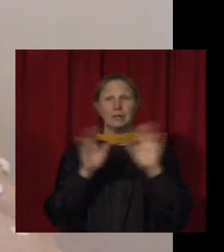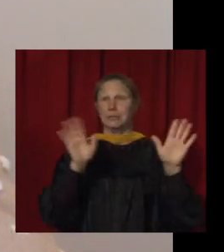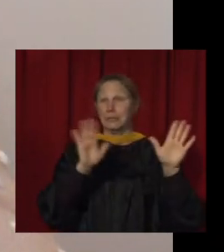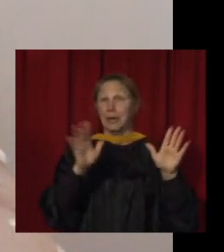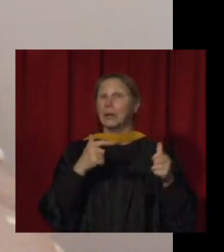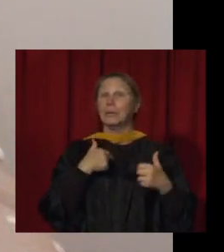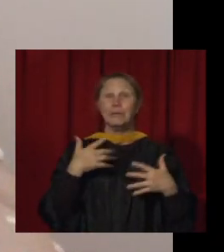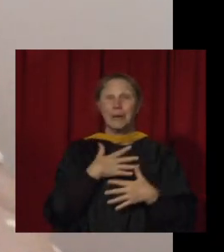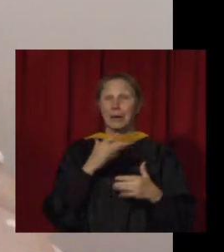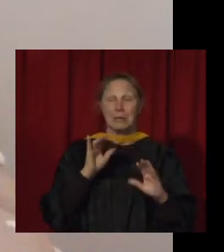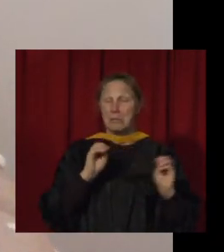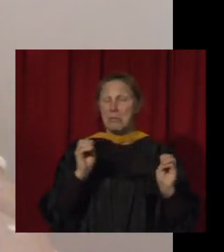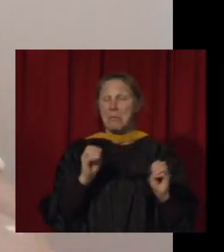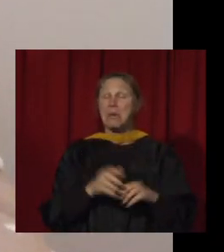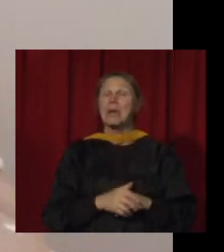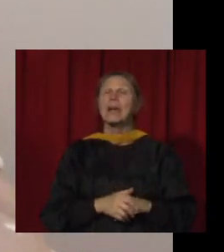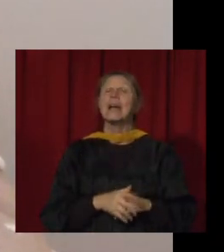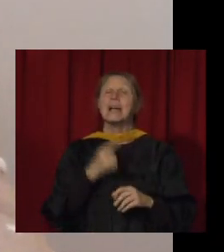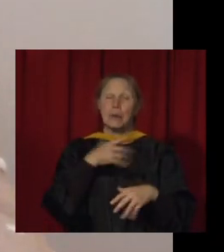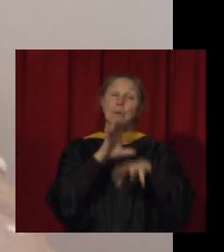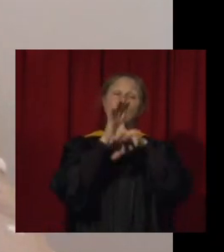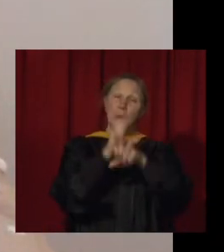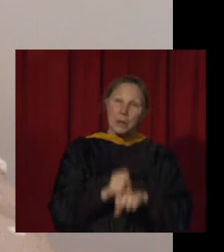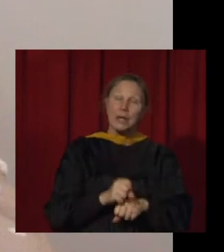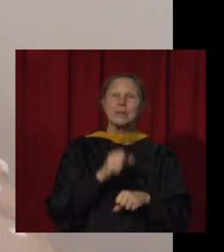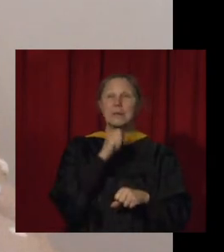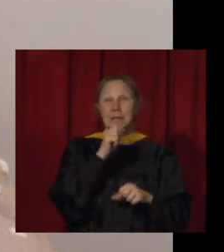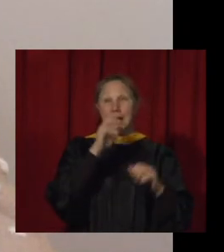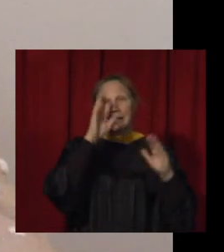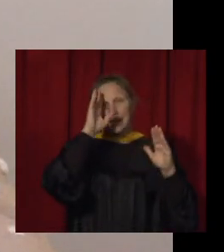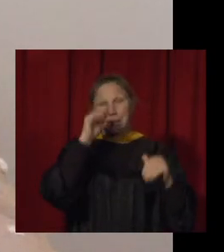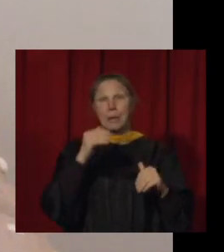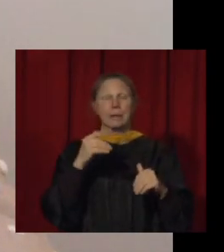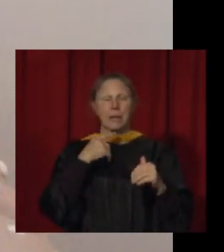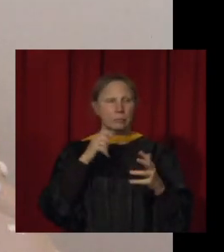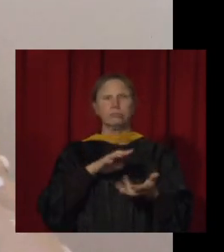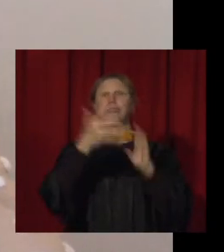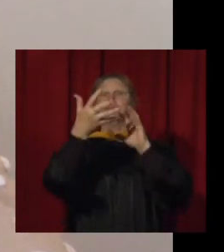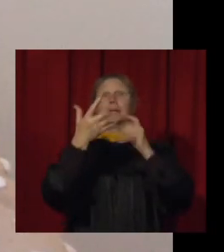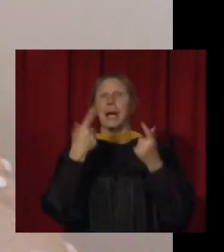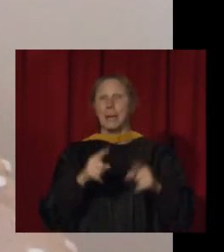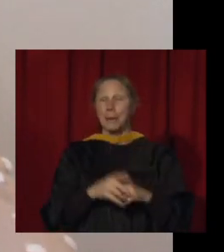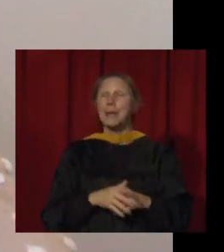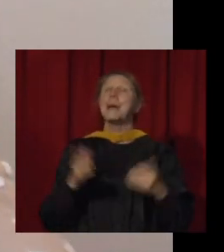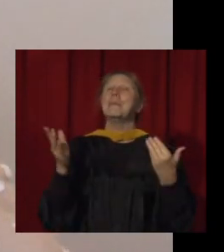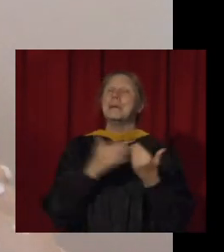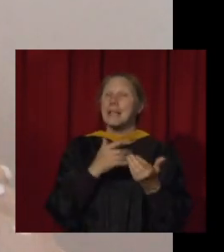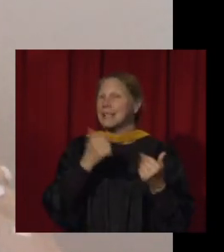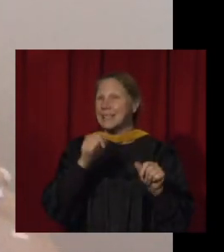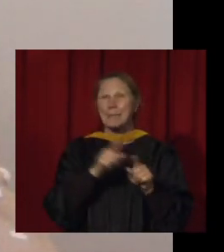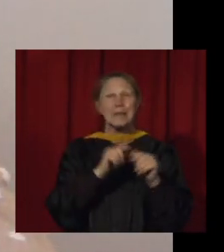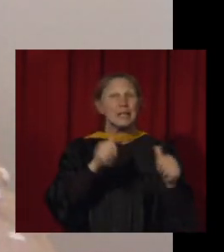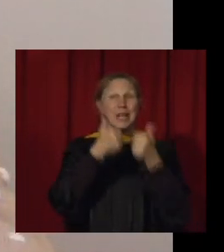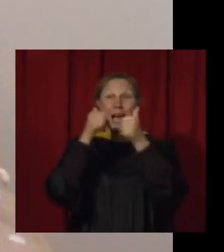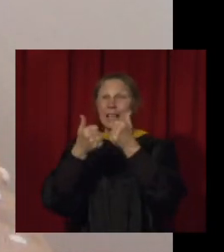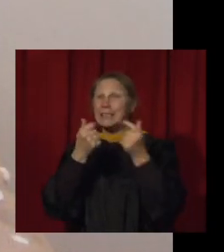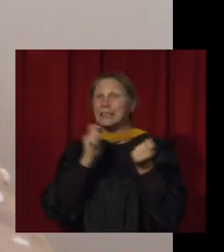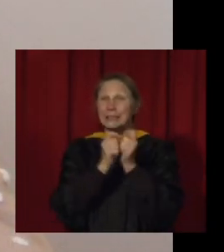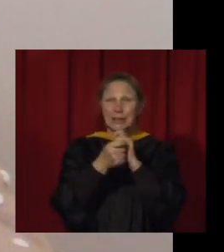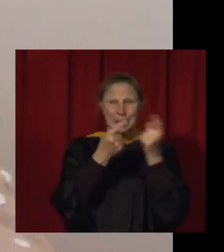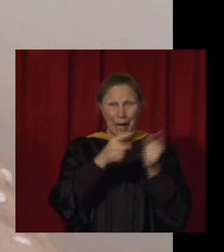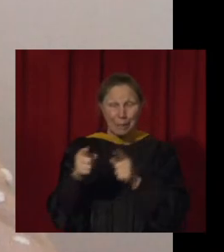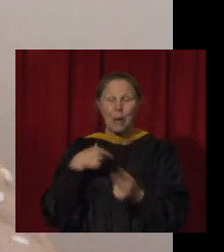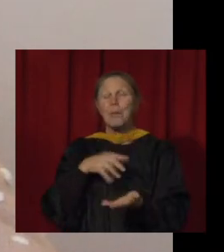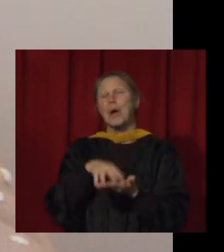feared. Soon we each developed a routine that we didn't expect to be cut short. But like all other challenges and changes,